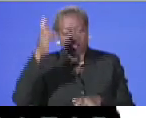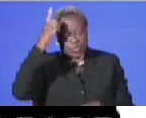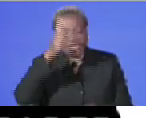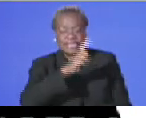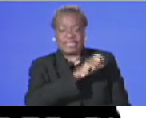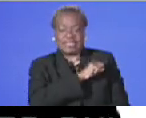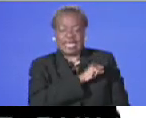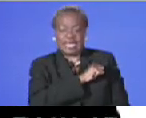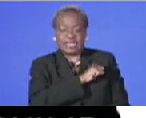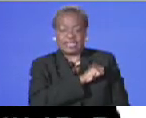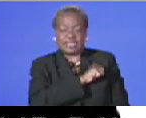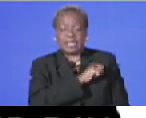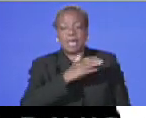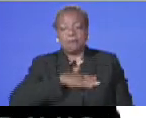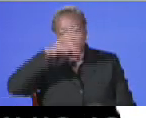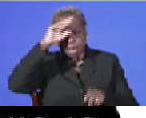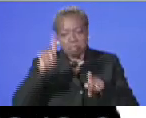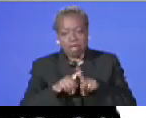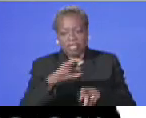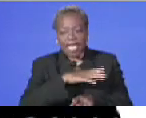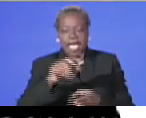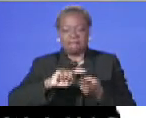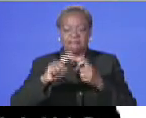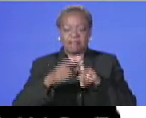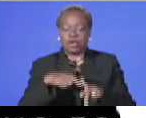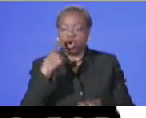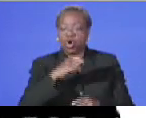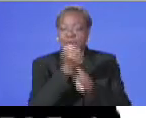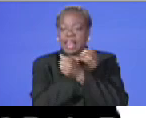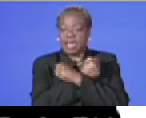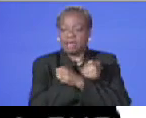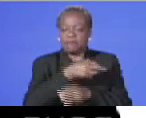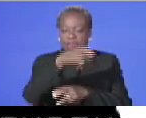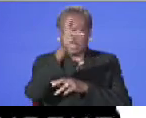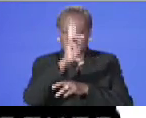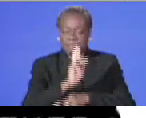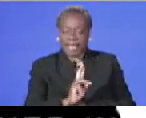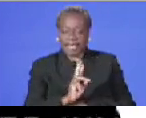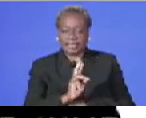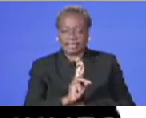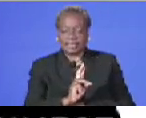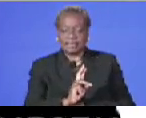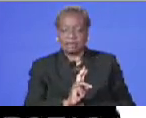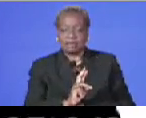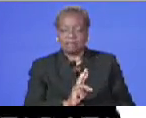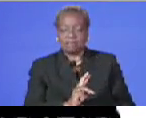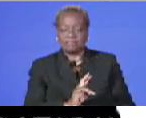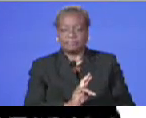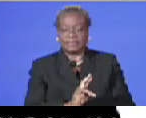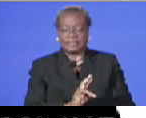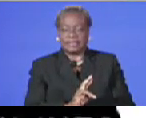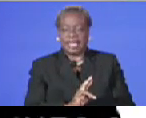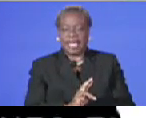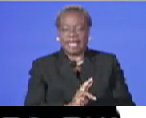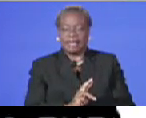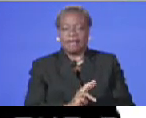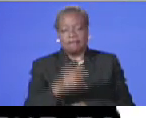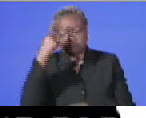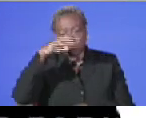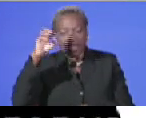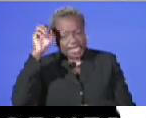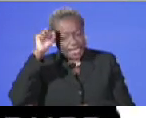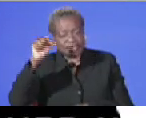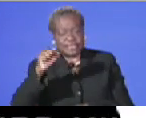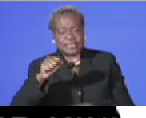Sands, who is my brother and friend, whom I love, respect, and admire tremendously for his